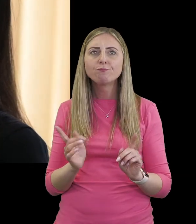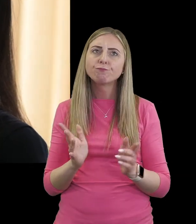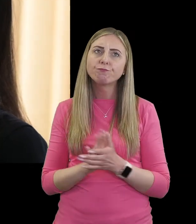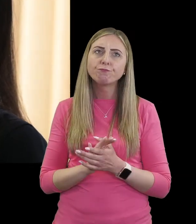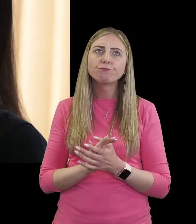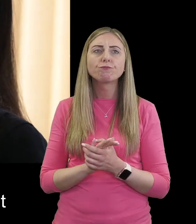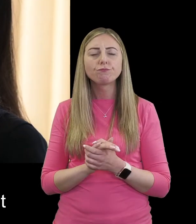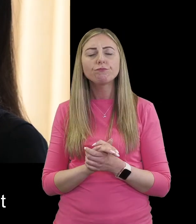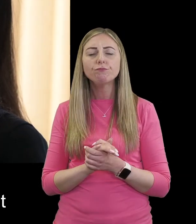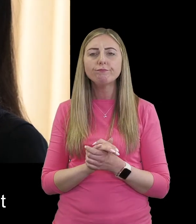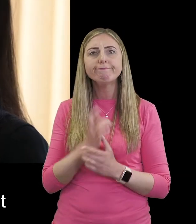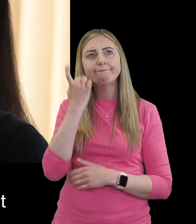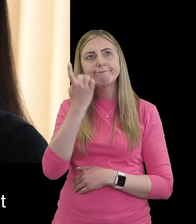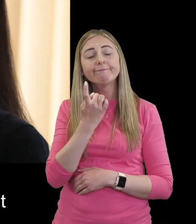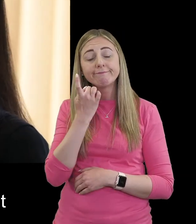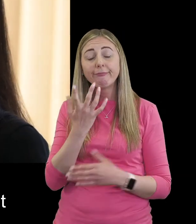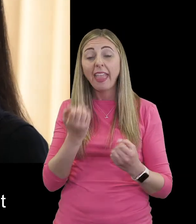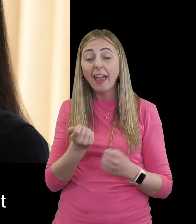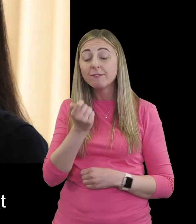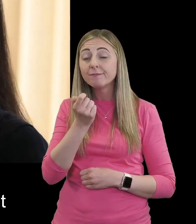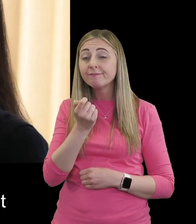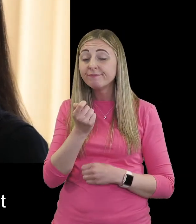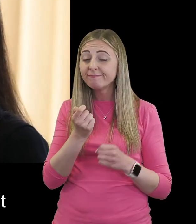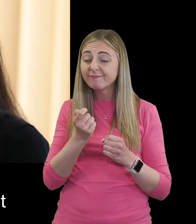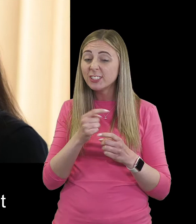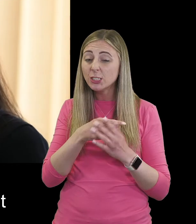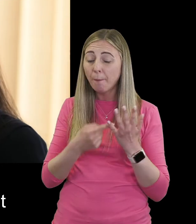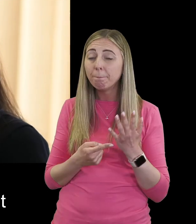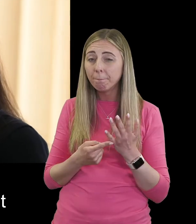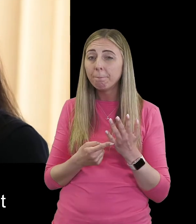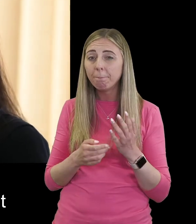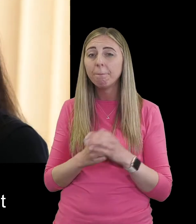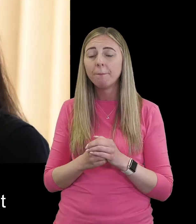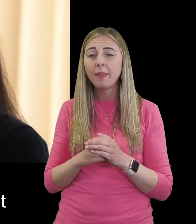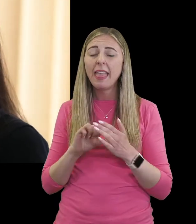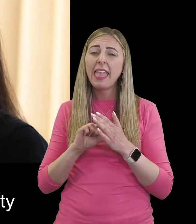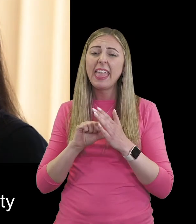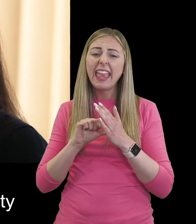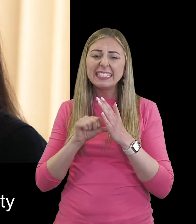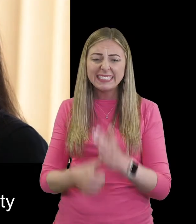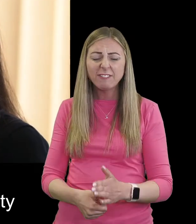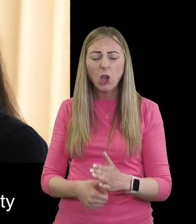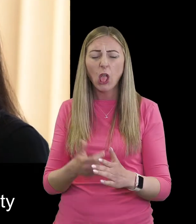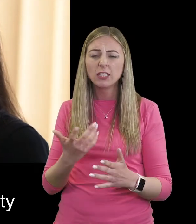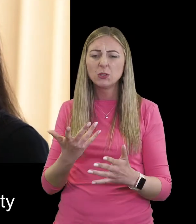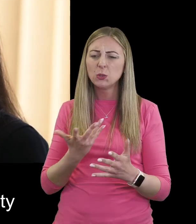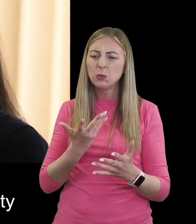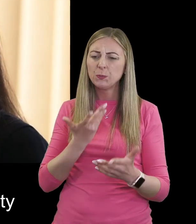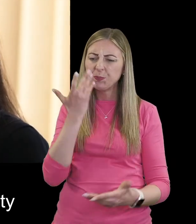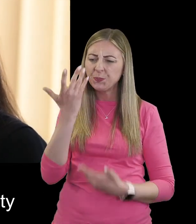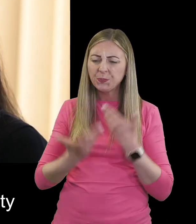disability. There's several, and it's hard talking about this bit because it's the bit